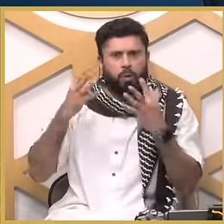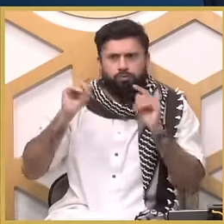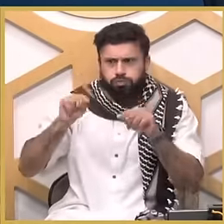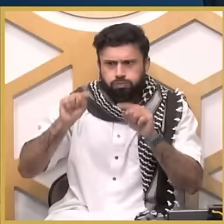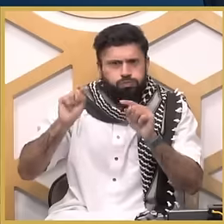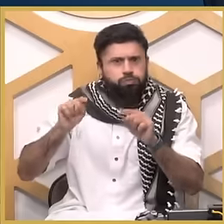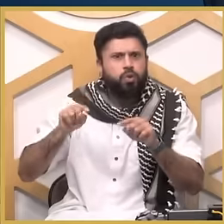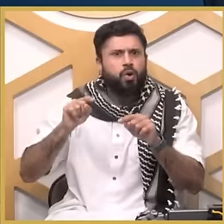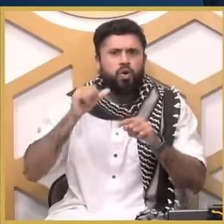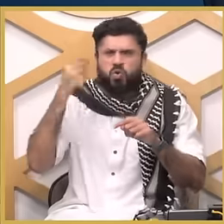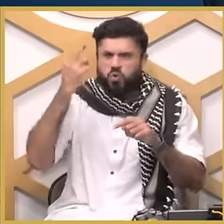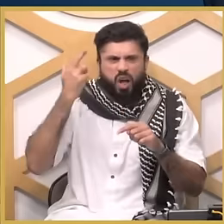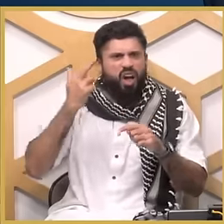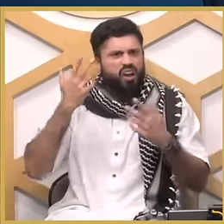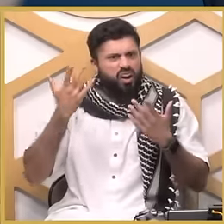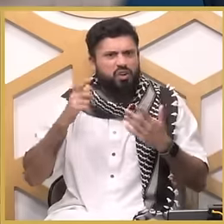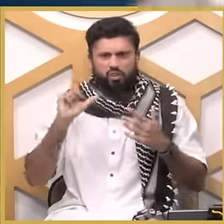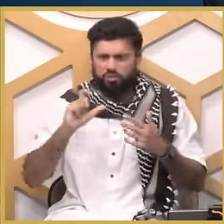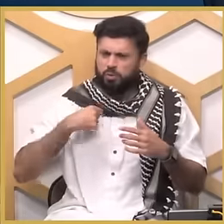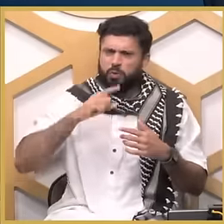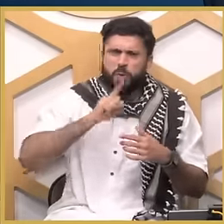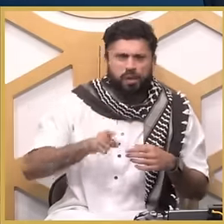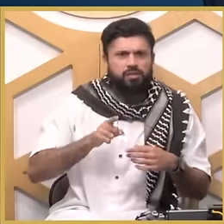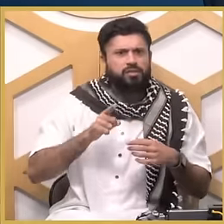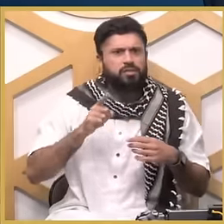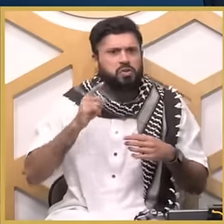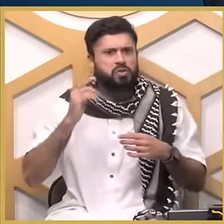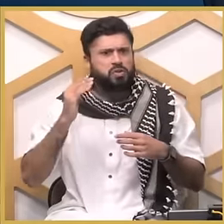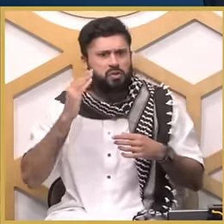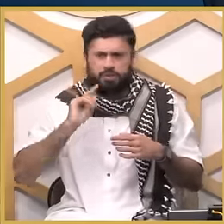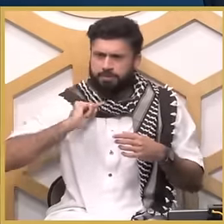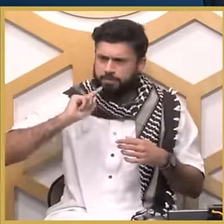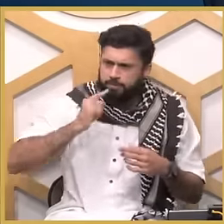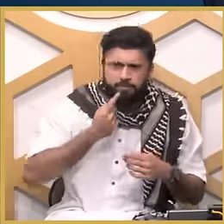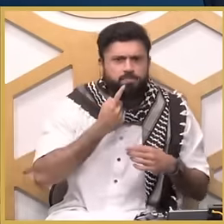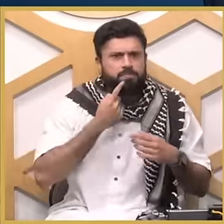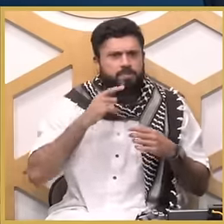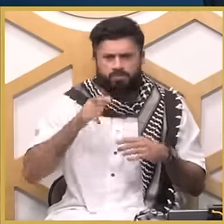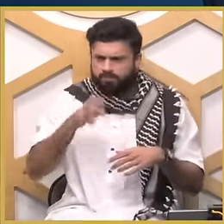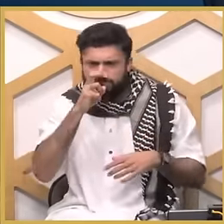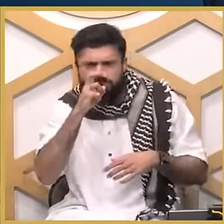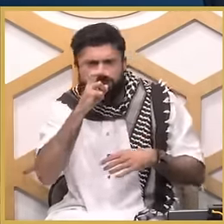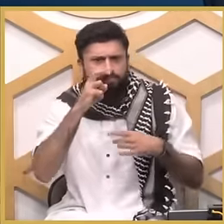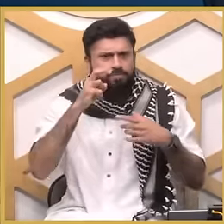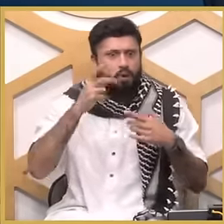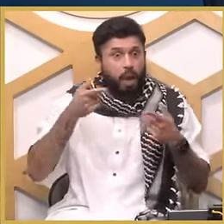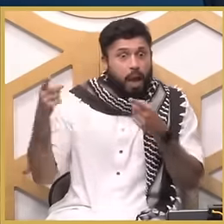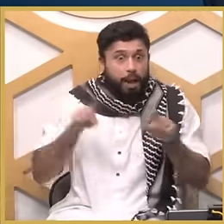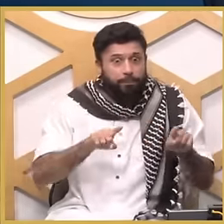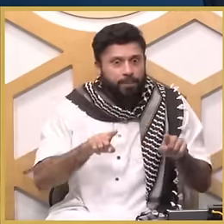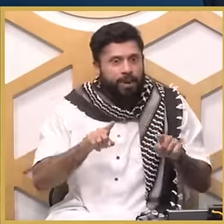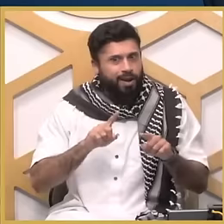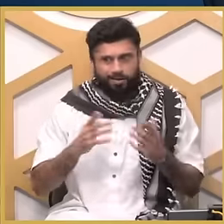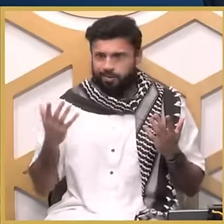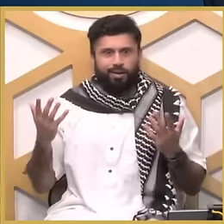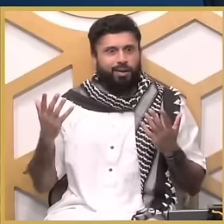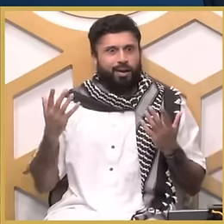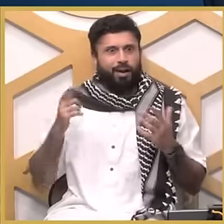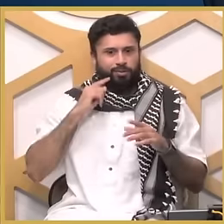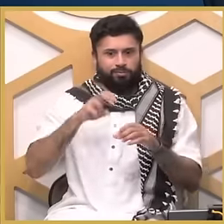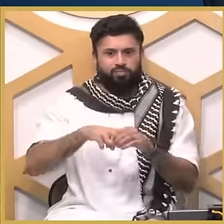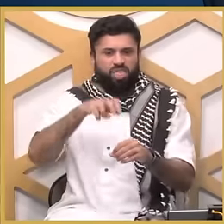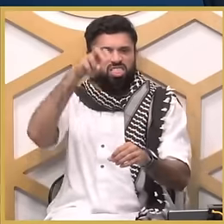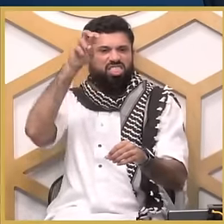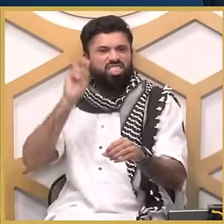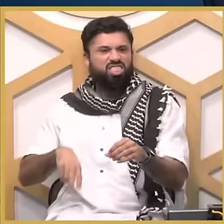discipline, all that kind of stuff. So what happens? They leave it. Because people. Yeah, that's true. Because like other people are so annoying, right? It's like, you know, and that's